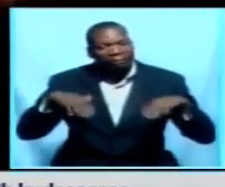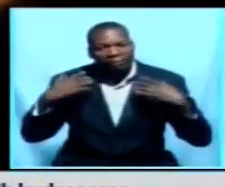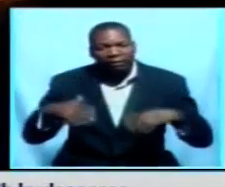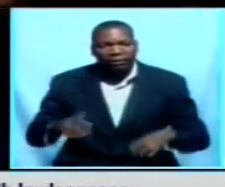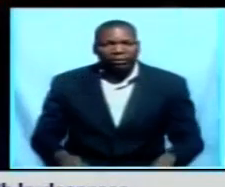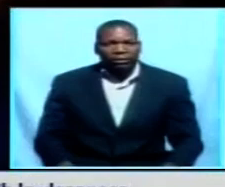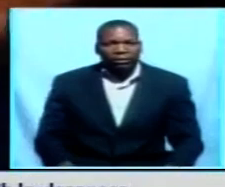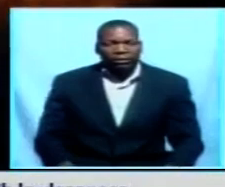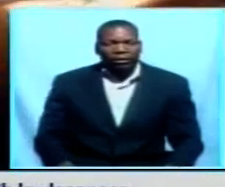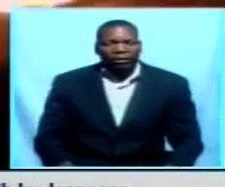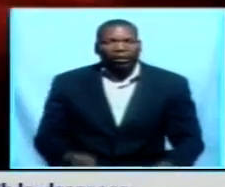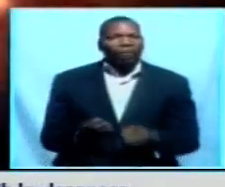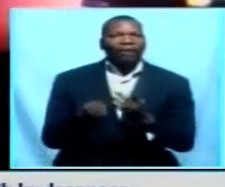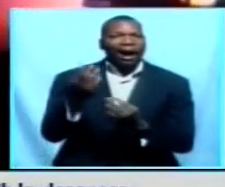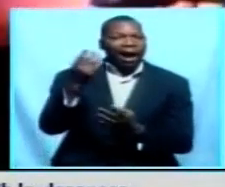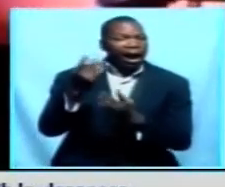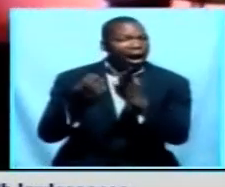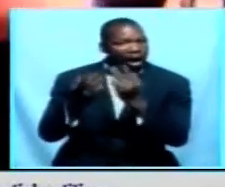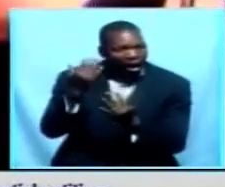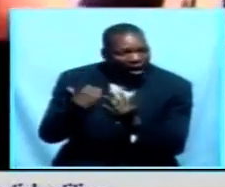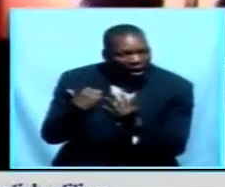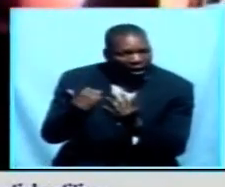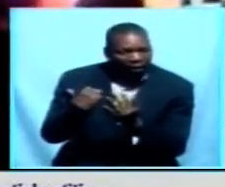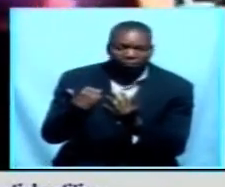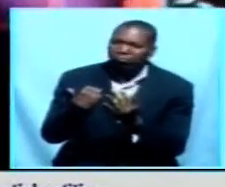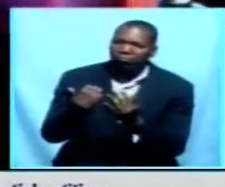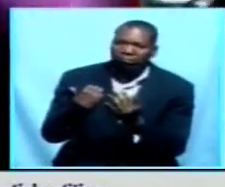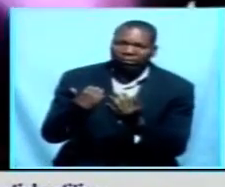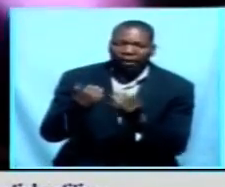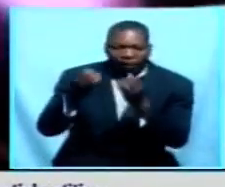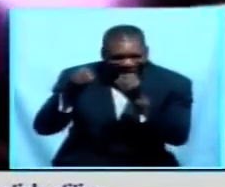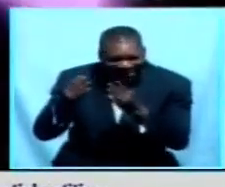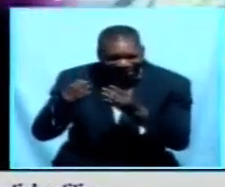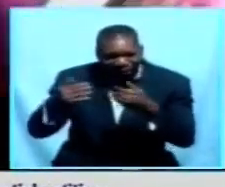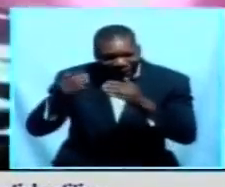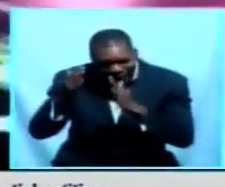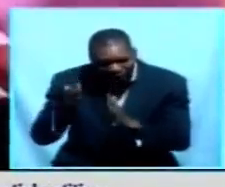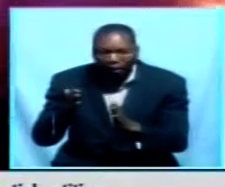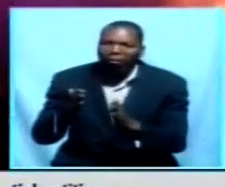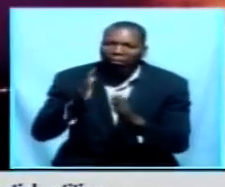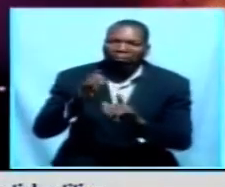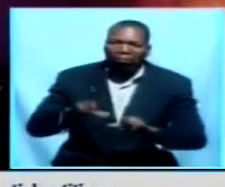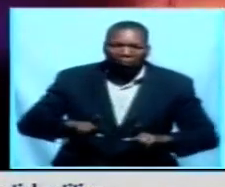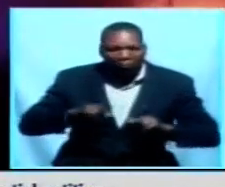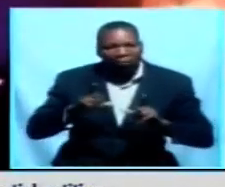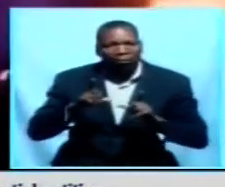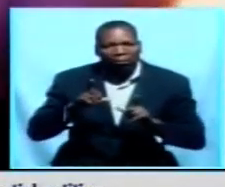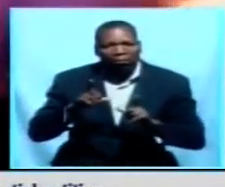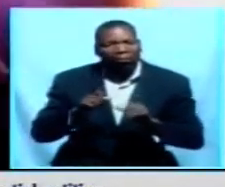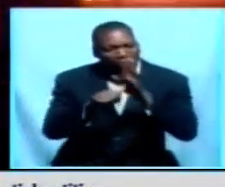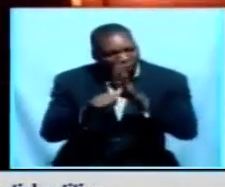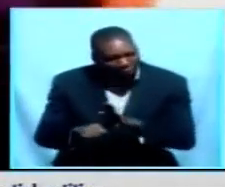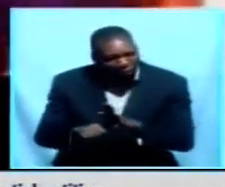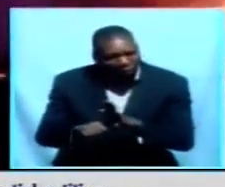These are flames from the fire that destroyed the livelihood of men marketeers at Katambalala Market in Lusaka's